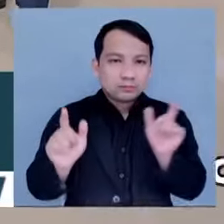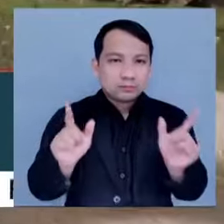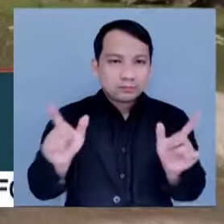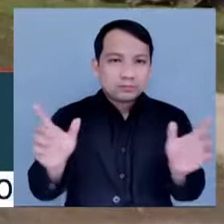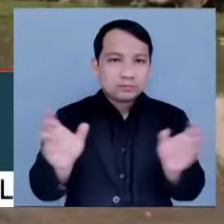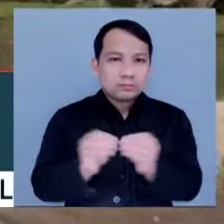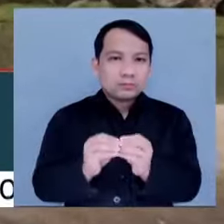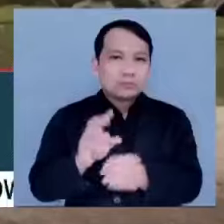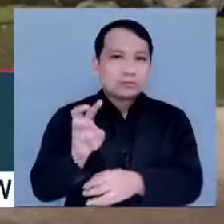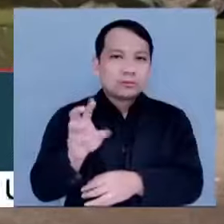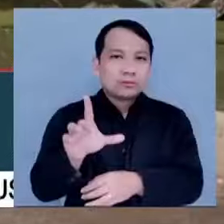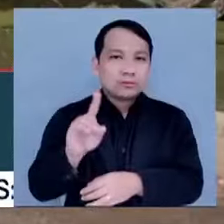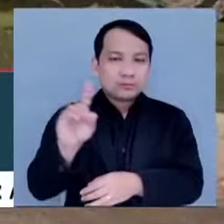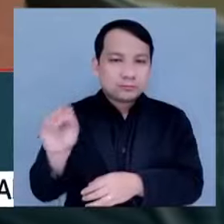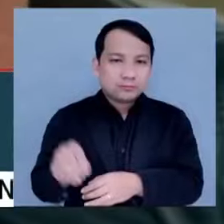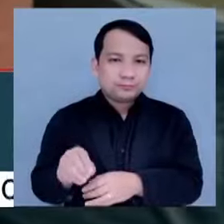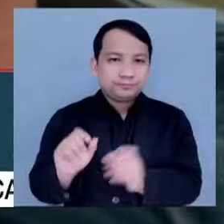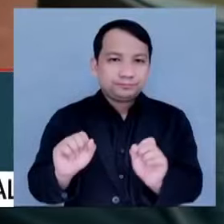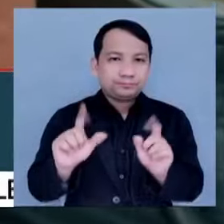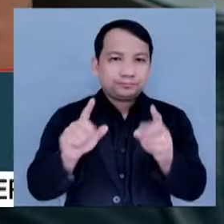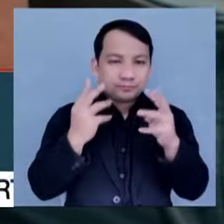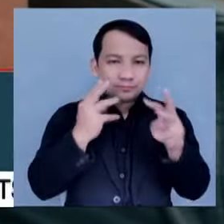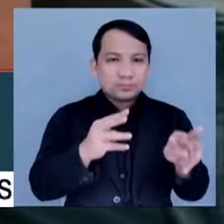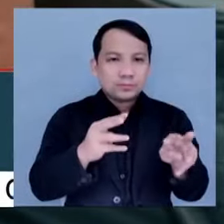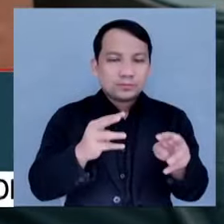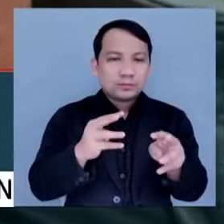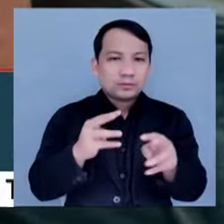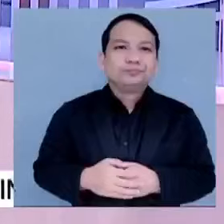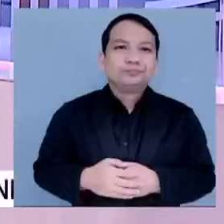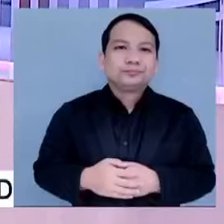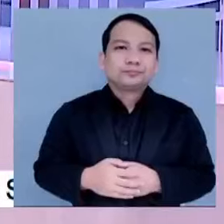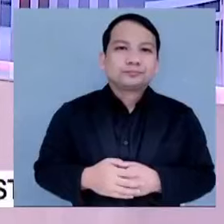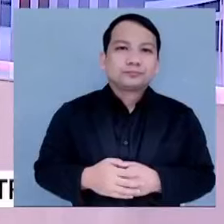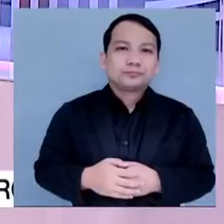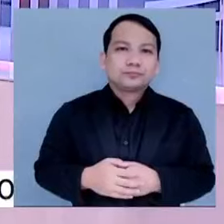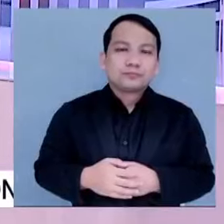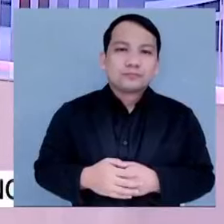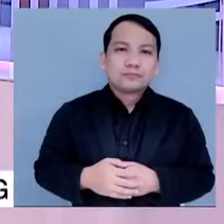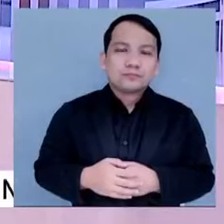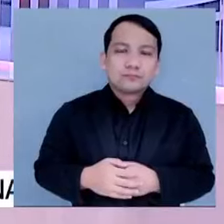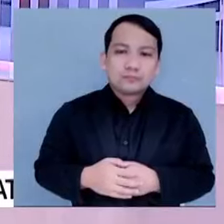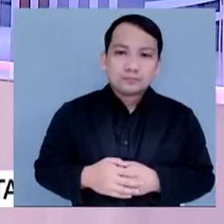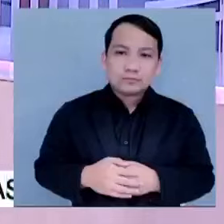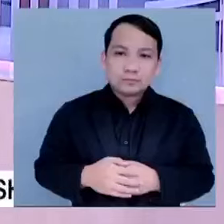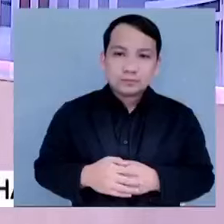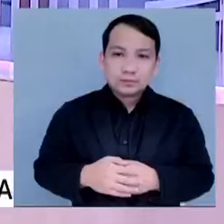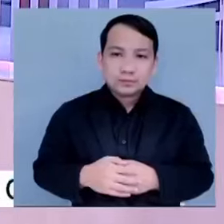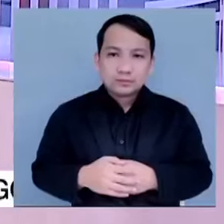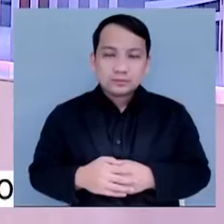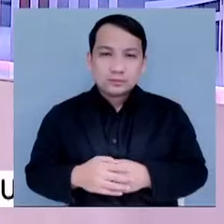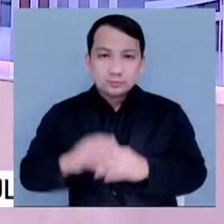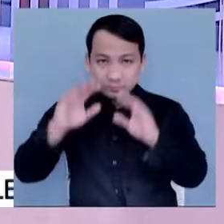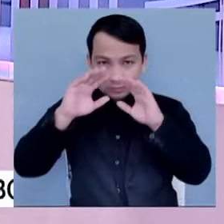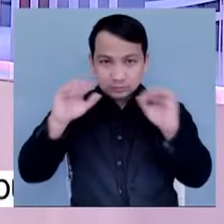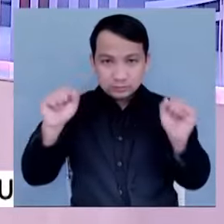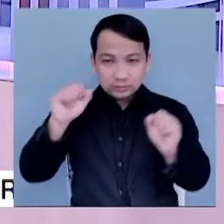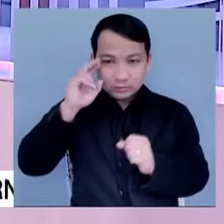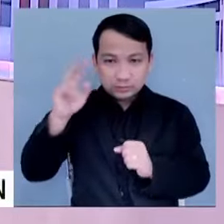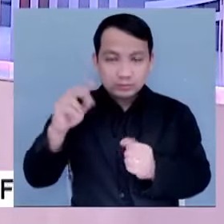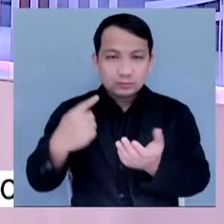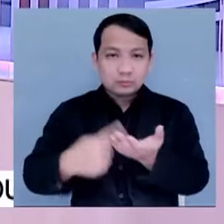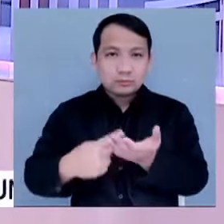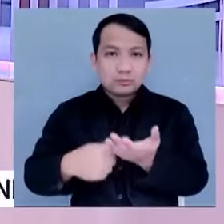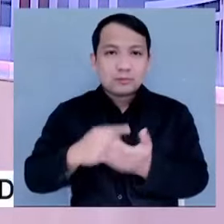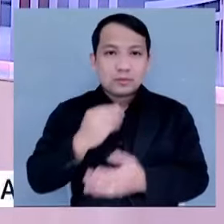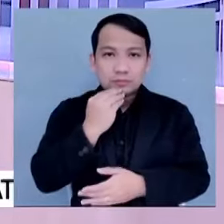for 61% of live viewers from these territories. President Marcos's economic team tackling the administration's food security